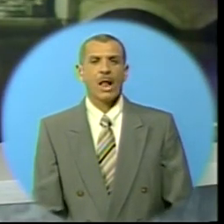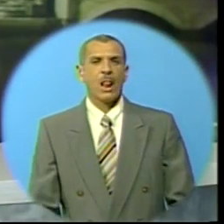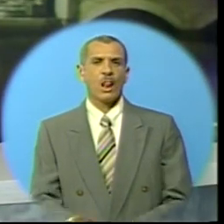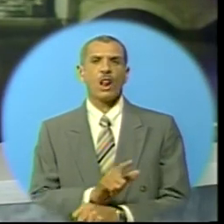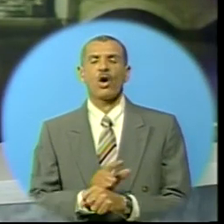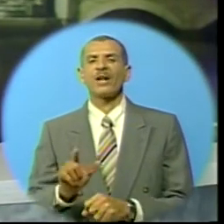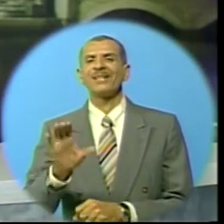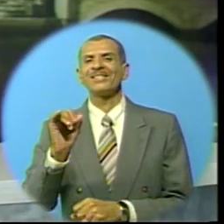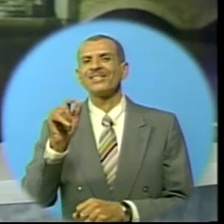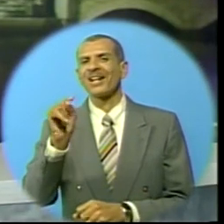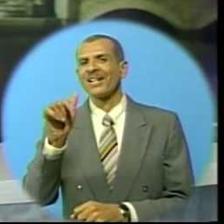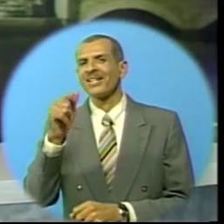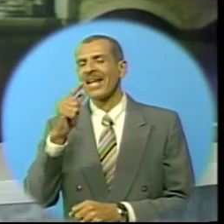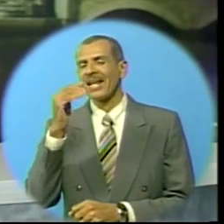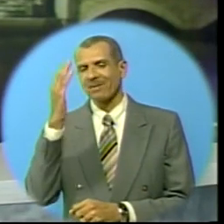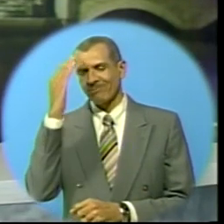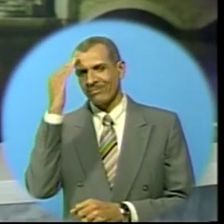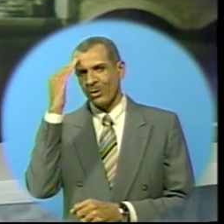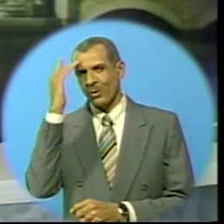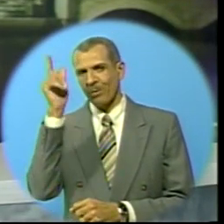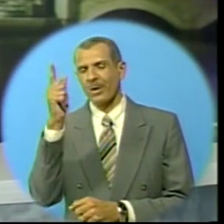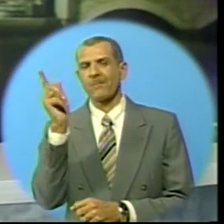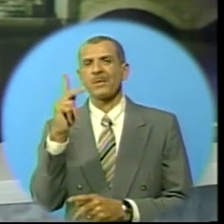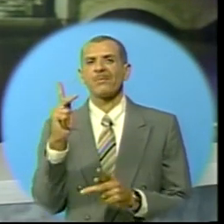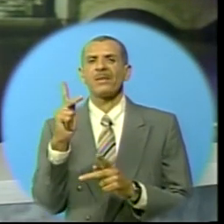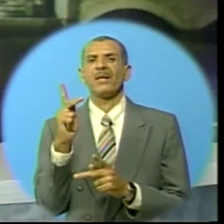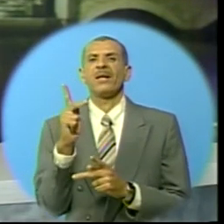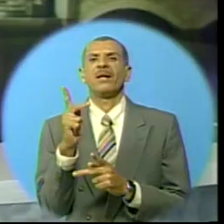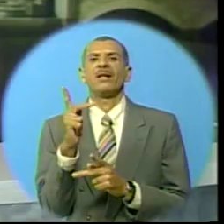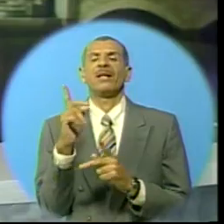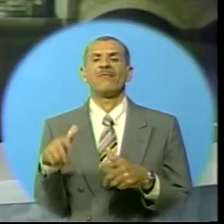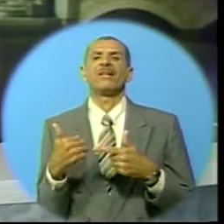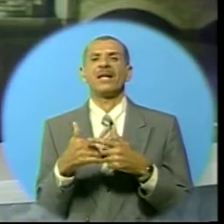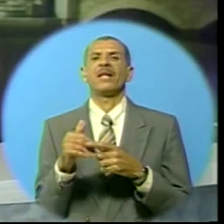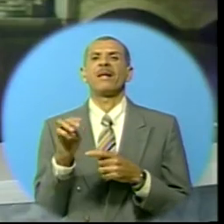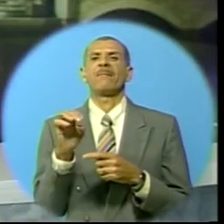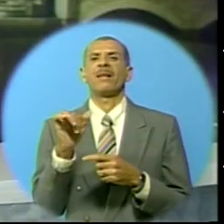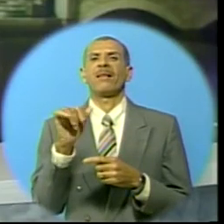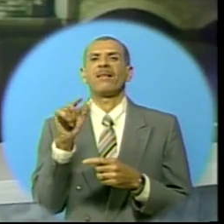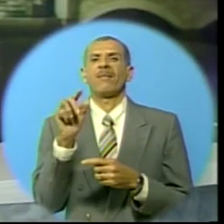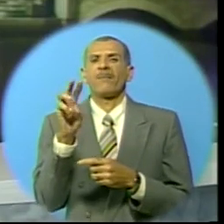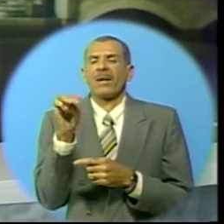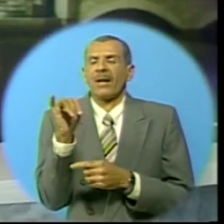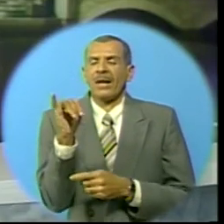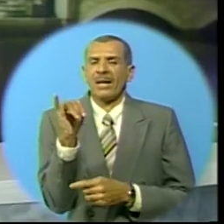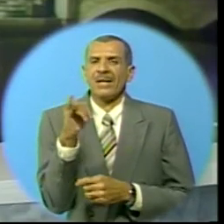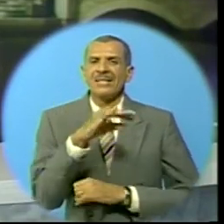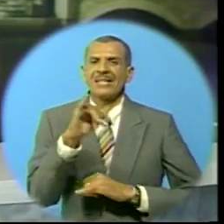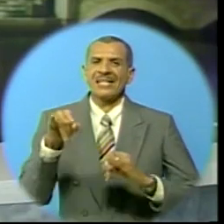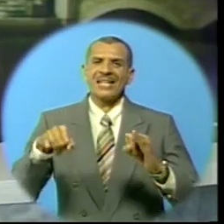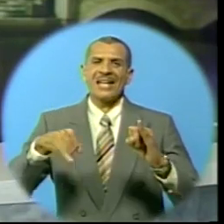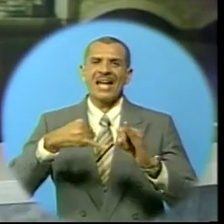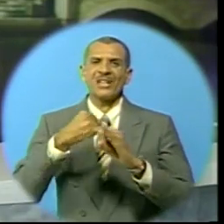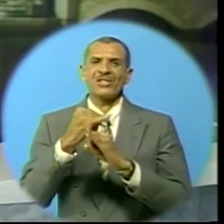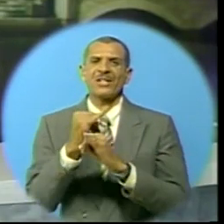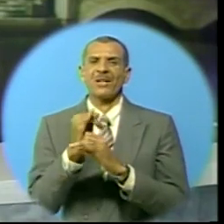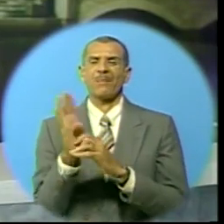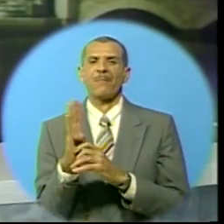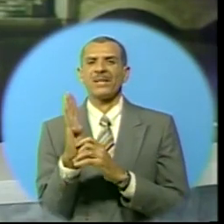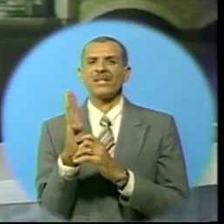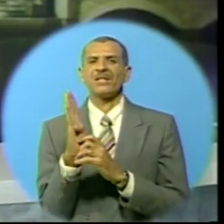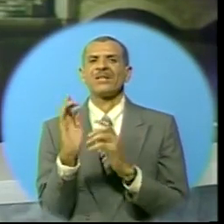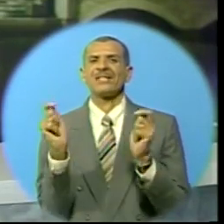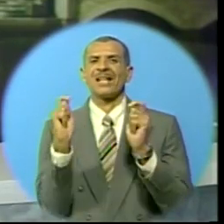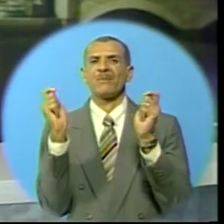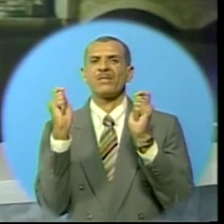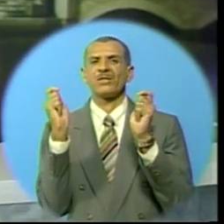local charity is raising awareness about the plight of people living in Malawi. It's part of Uplift International Barbados celebrations for